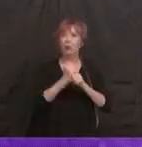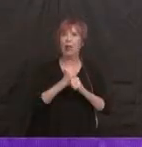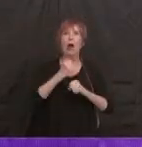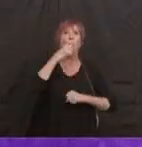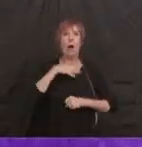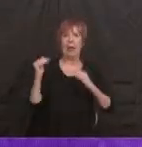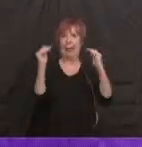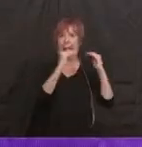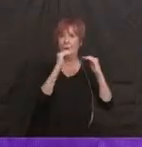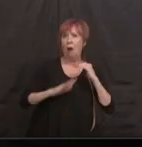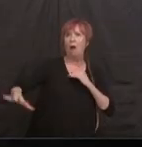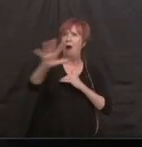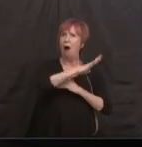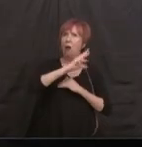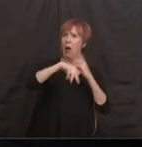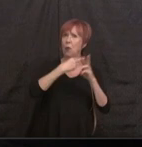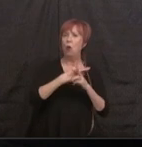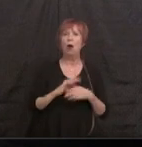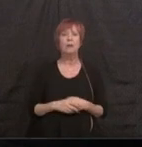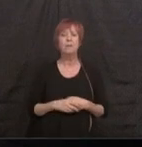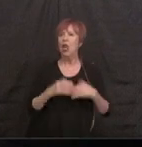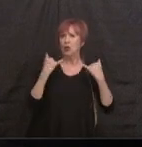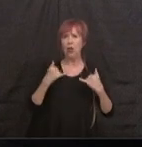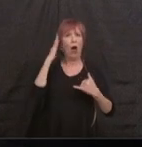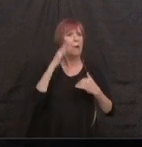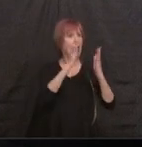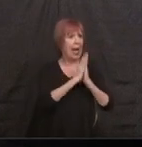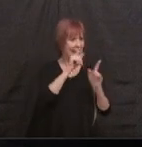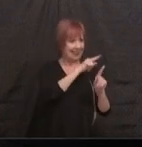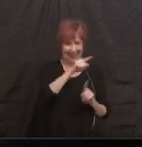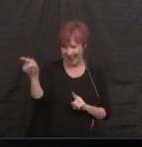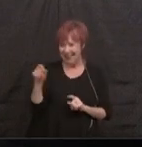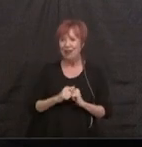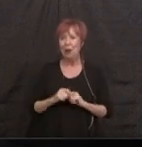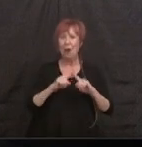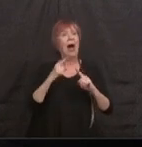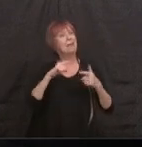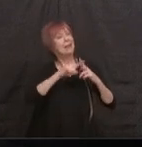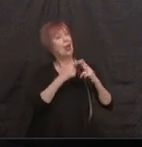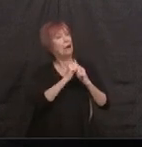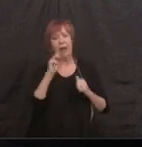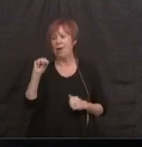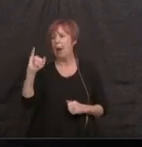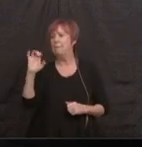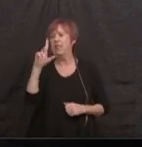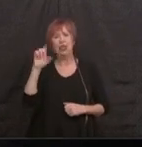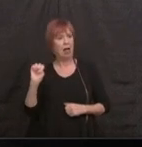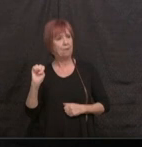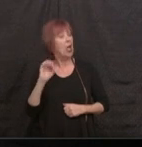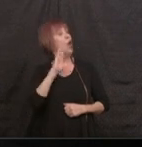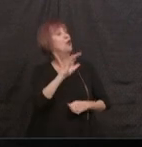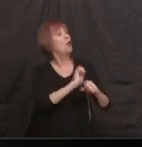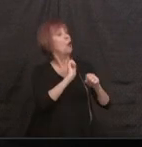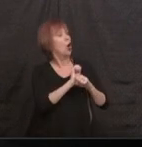So in your work, so I'm actually gonna ask this to everyone, but Michelle, I'm actually gonna start with you. So in your work, what